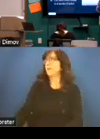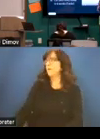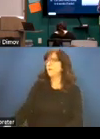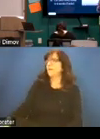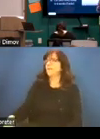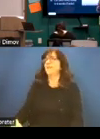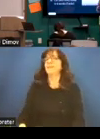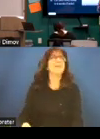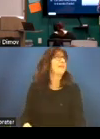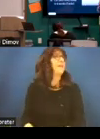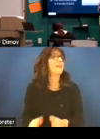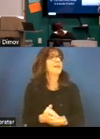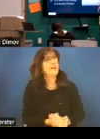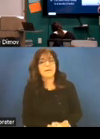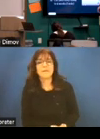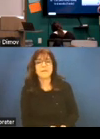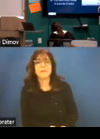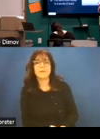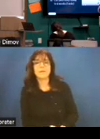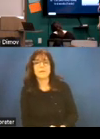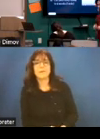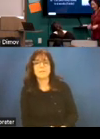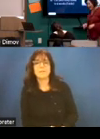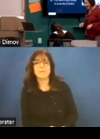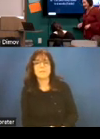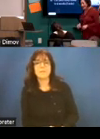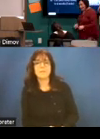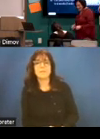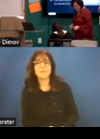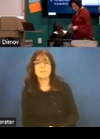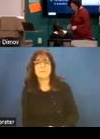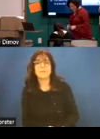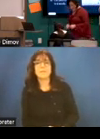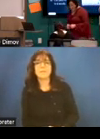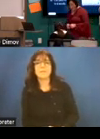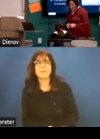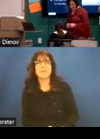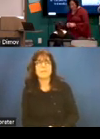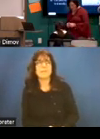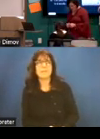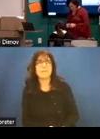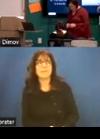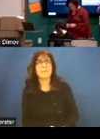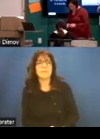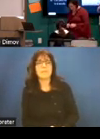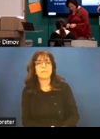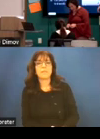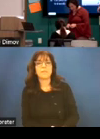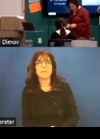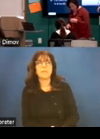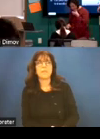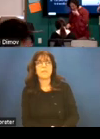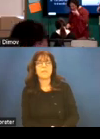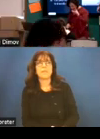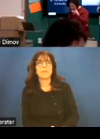me because I'm gonna misspell it. On science. Oh yeah, that's Yep. right. Yep. And then TIOUS.